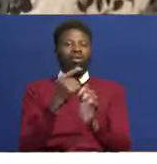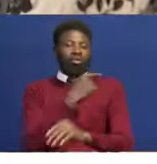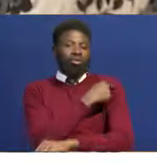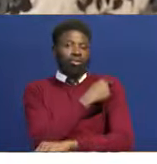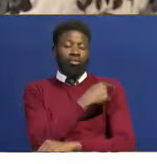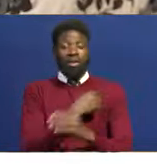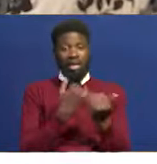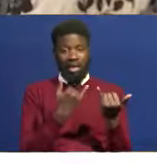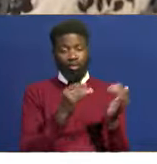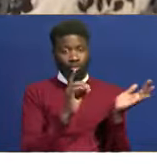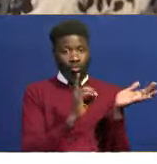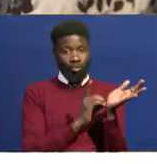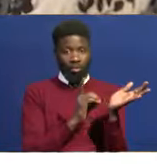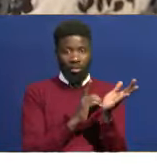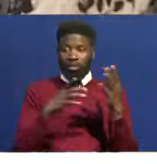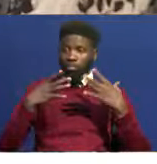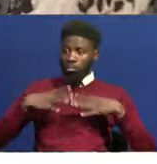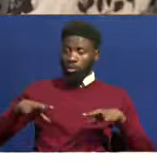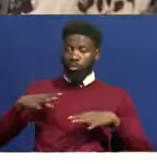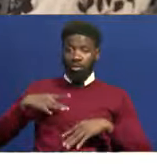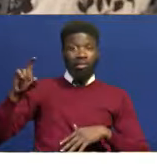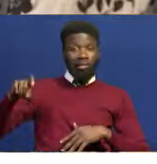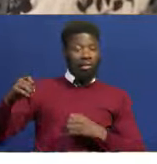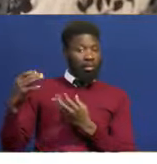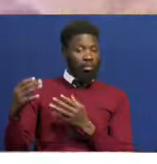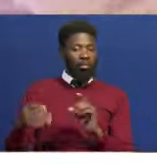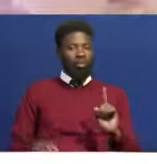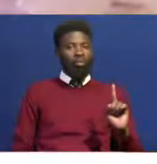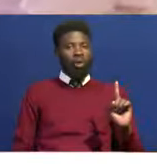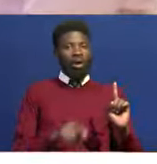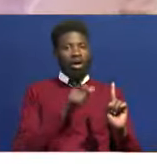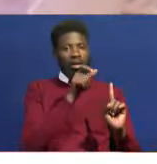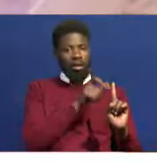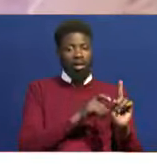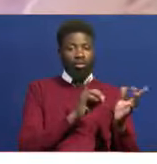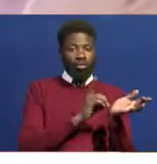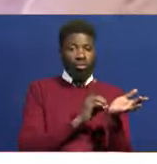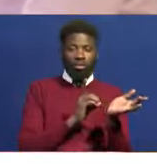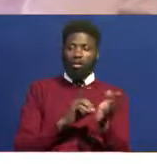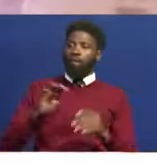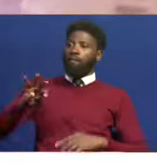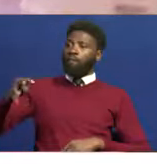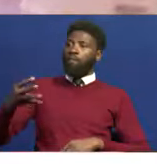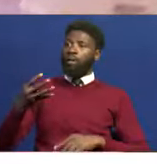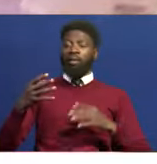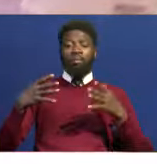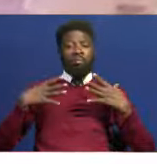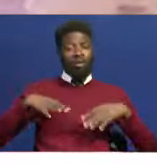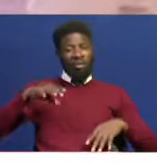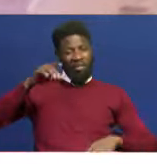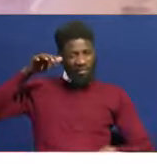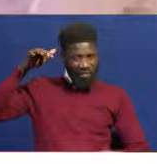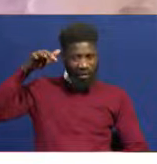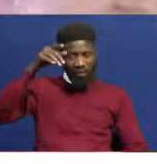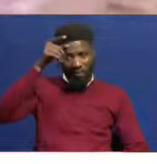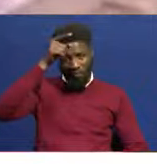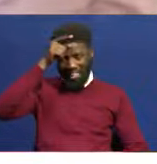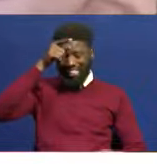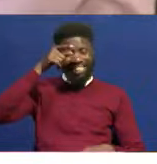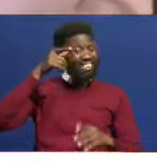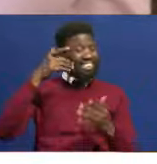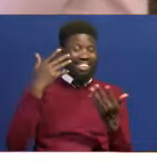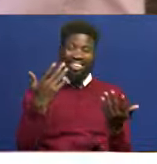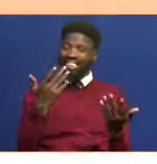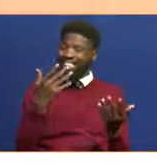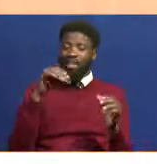Kenya stands at 1 to 4,000, with rural areas experiencing even greater shortages. In Kwale County, for example, the